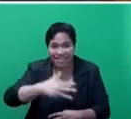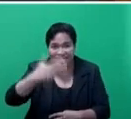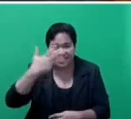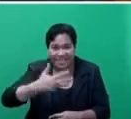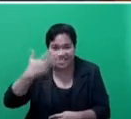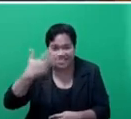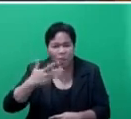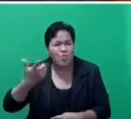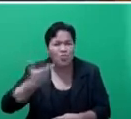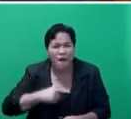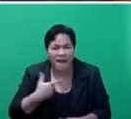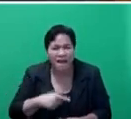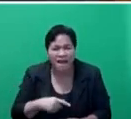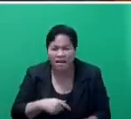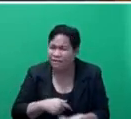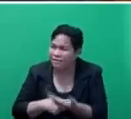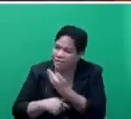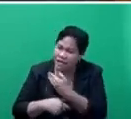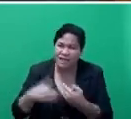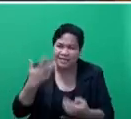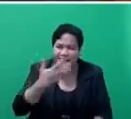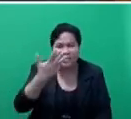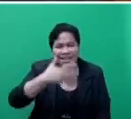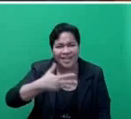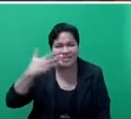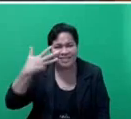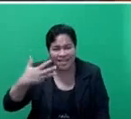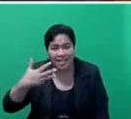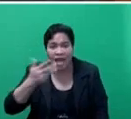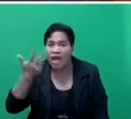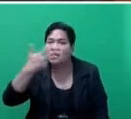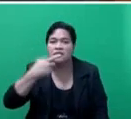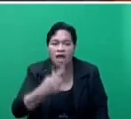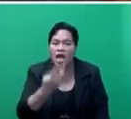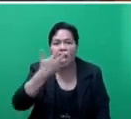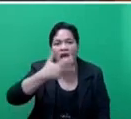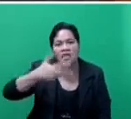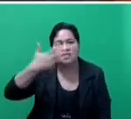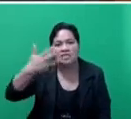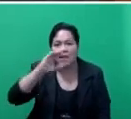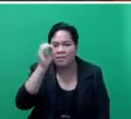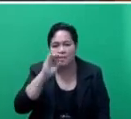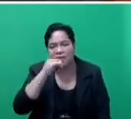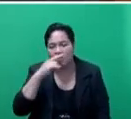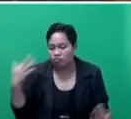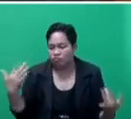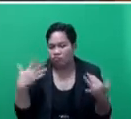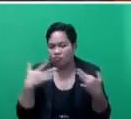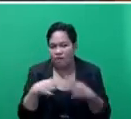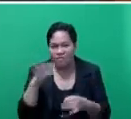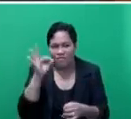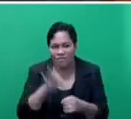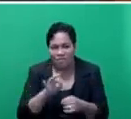why was it? How was it that 89% of the voters came out to vote? And take